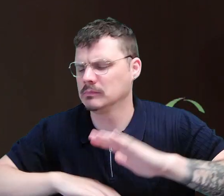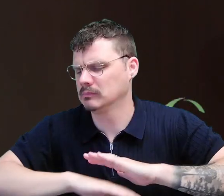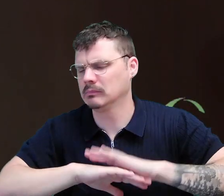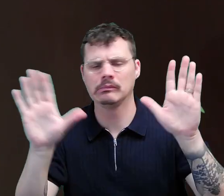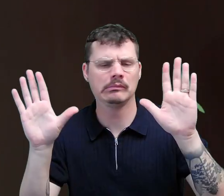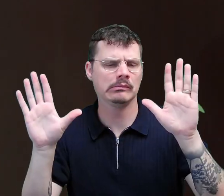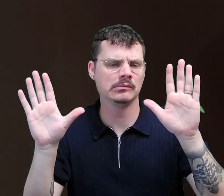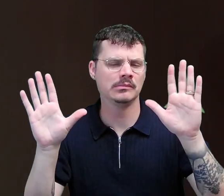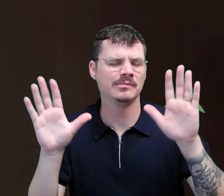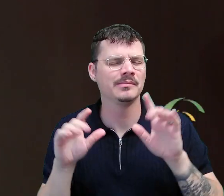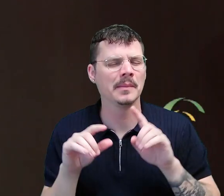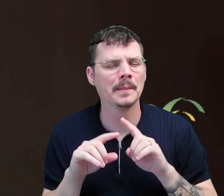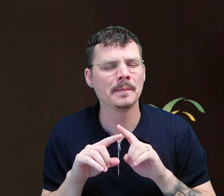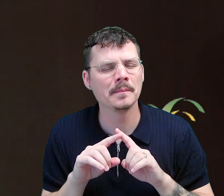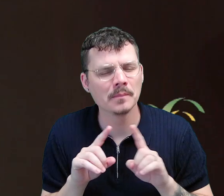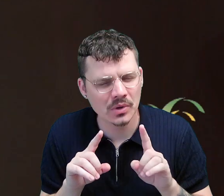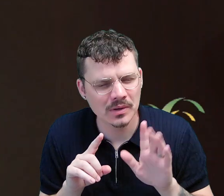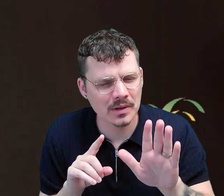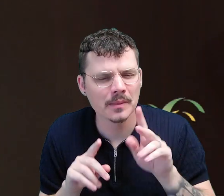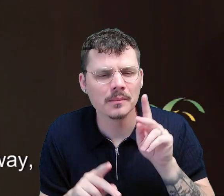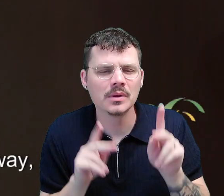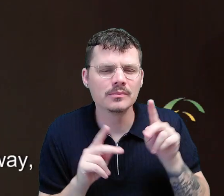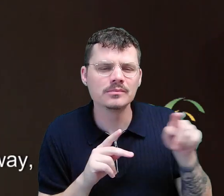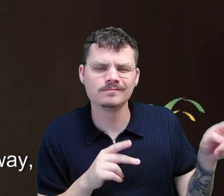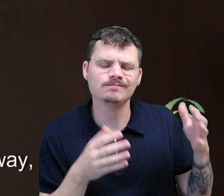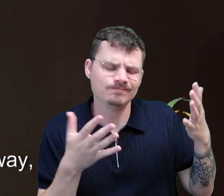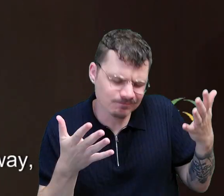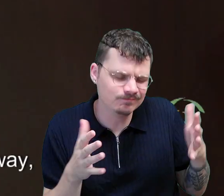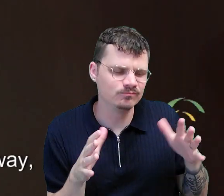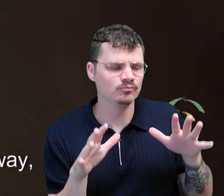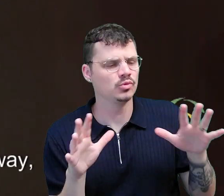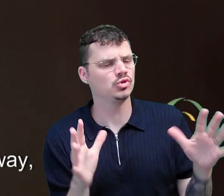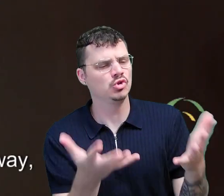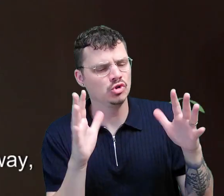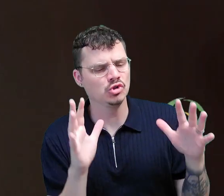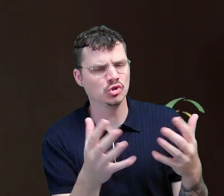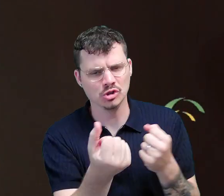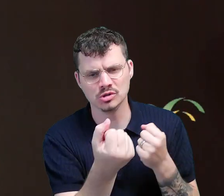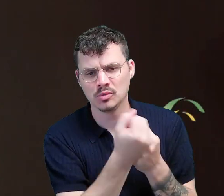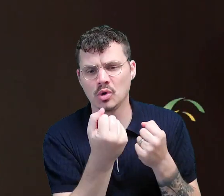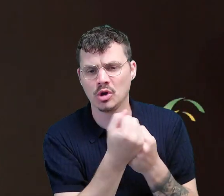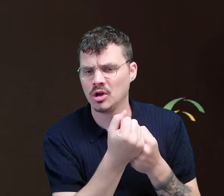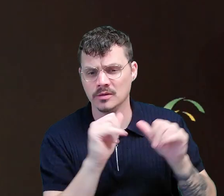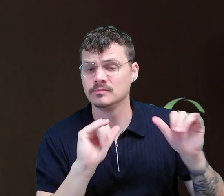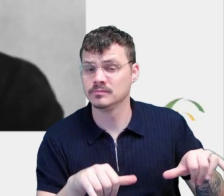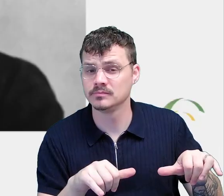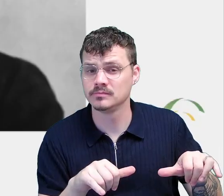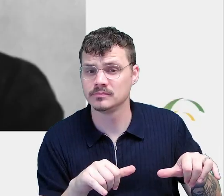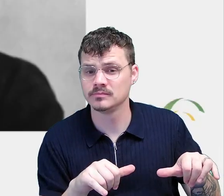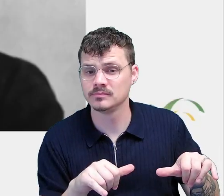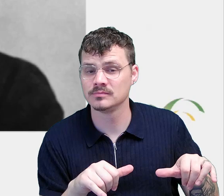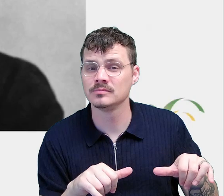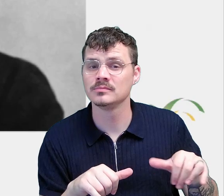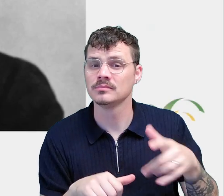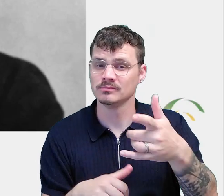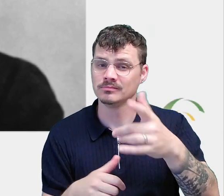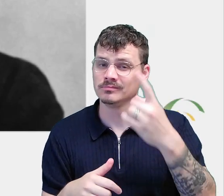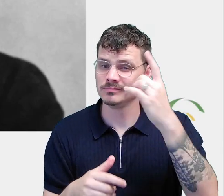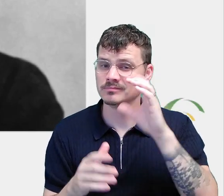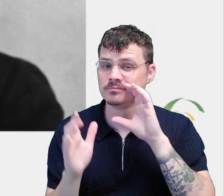But people decided to encourage him and support him anyway. And he did all right for